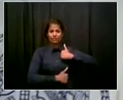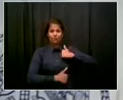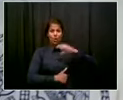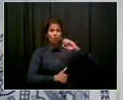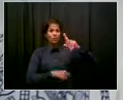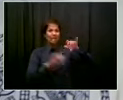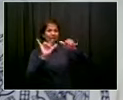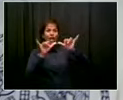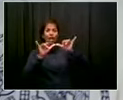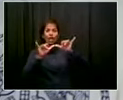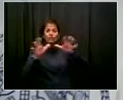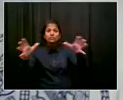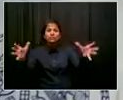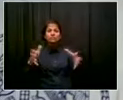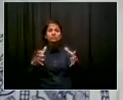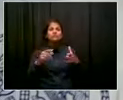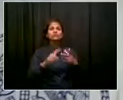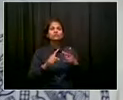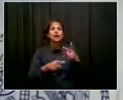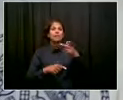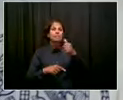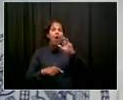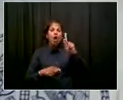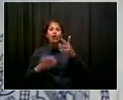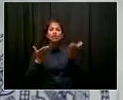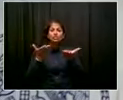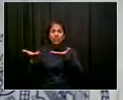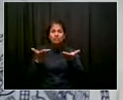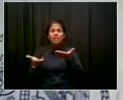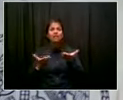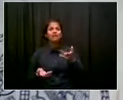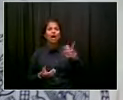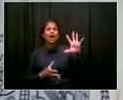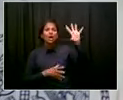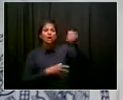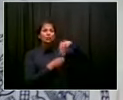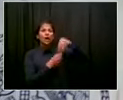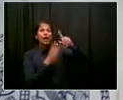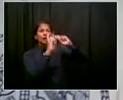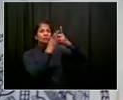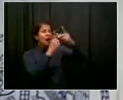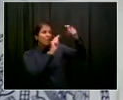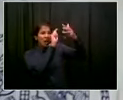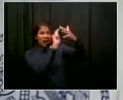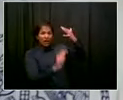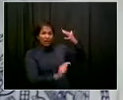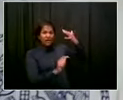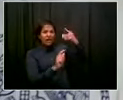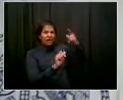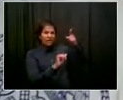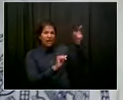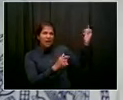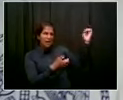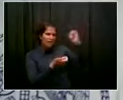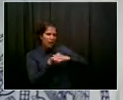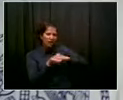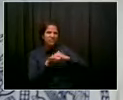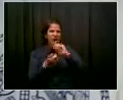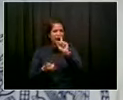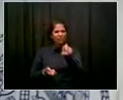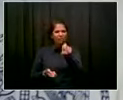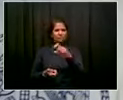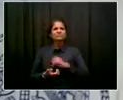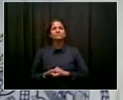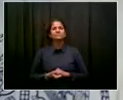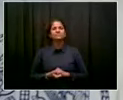interior department whatever combination to get it done but we must get it done uh so i'm not giving up i know borough president otto's not